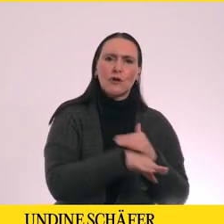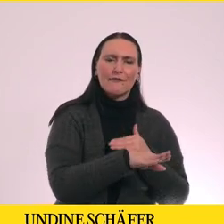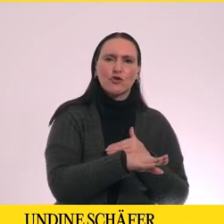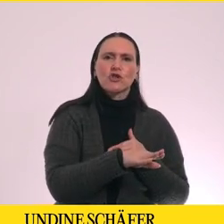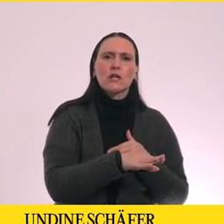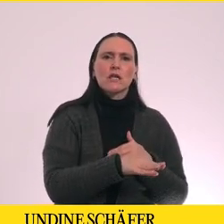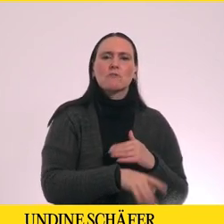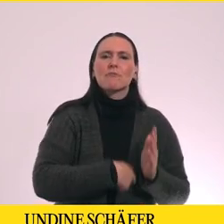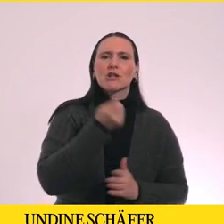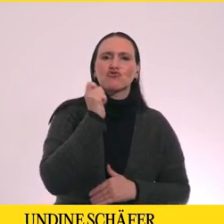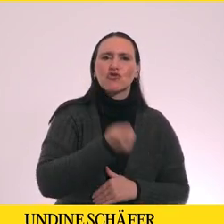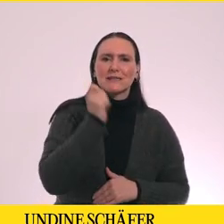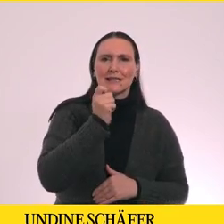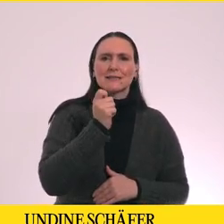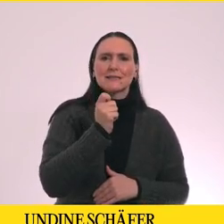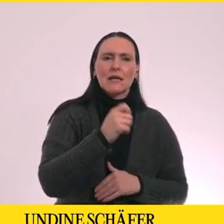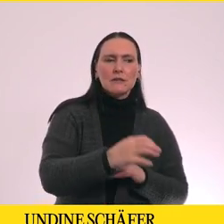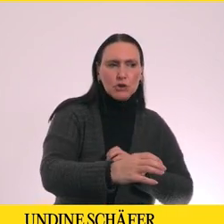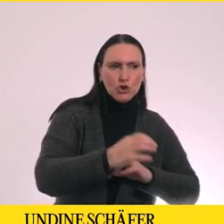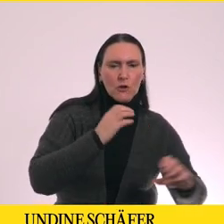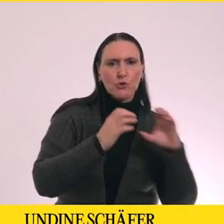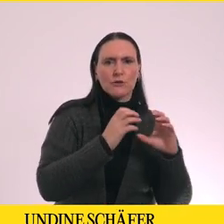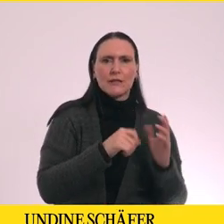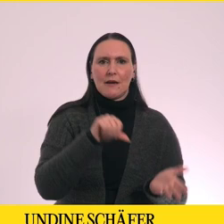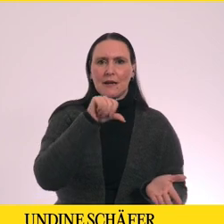community are the two pillars of art